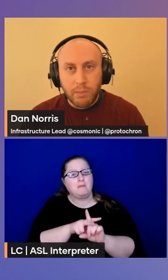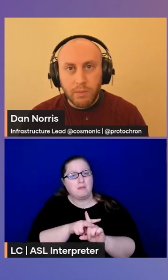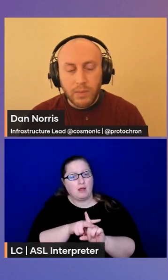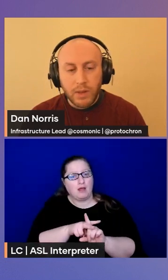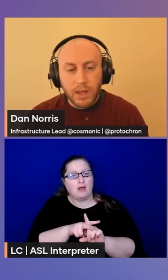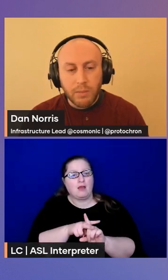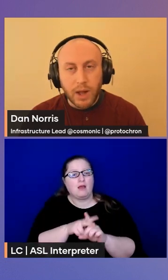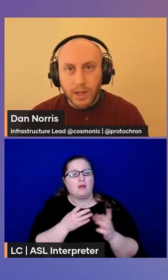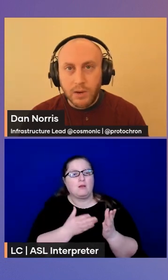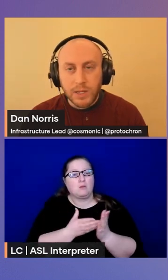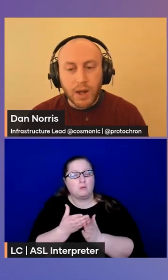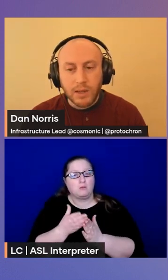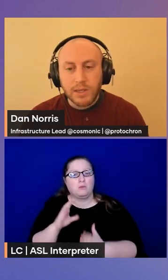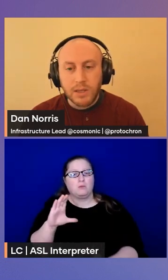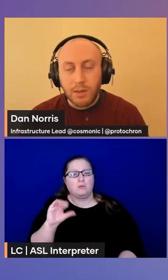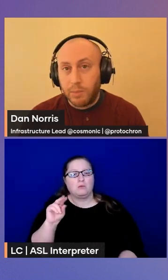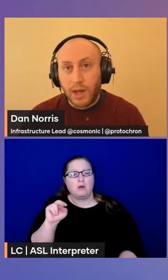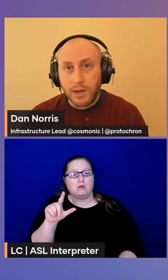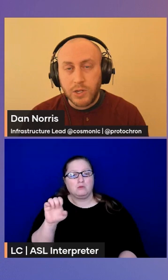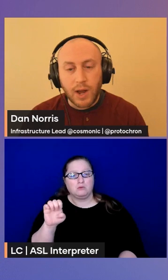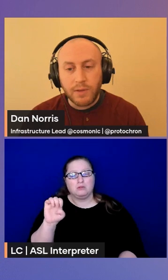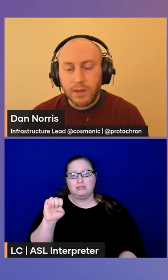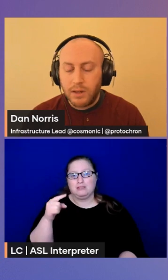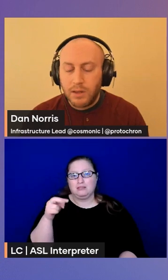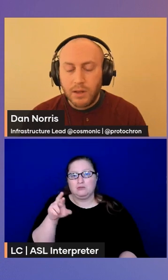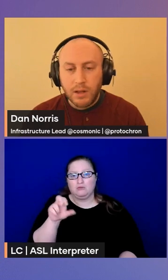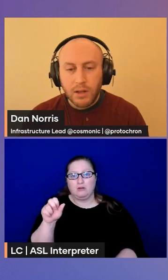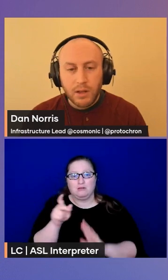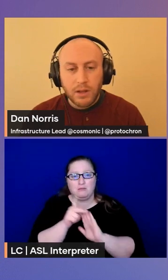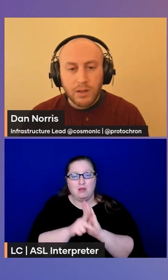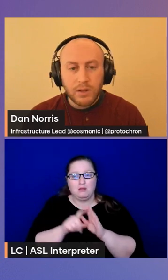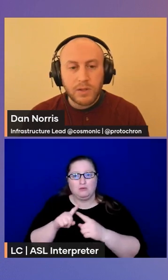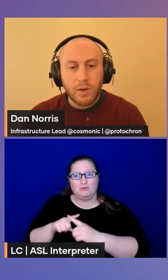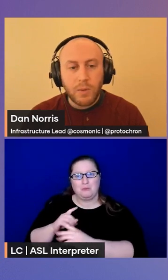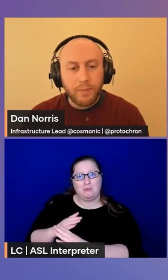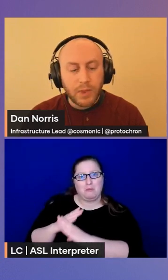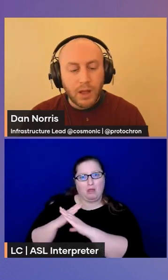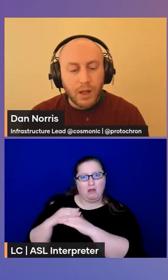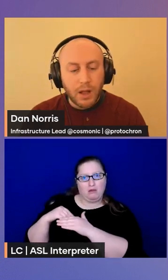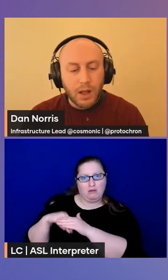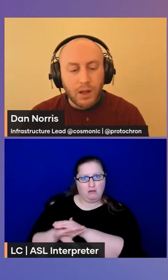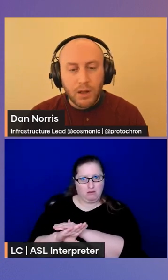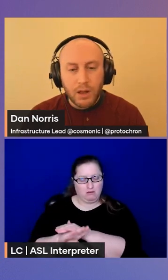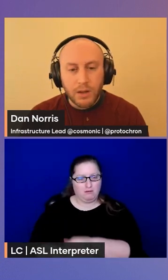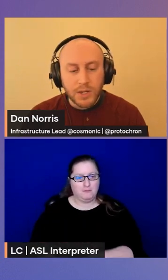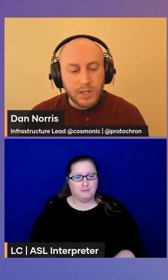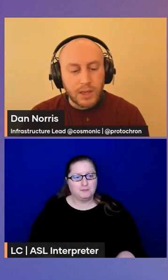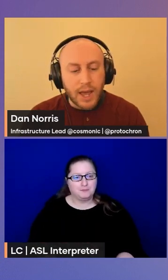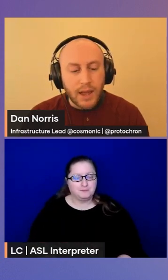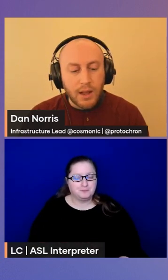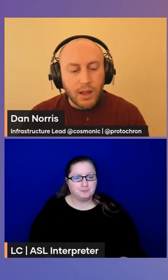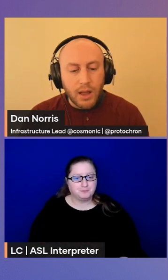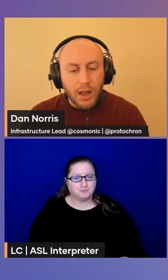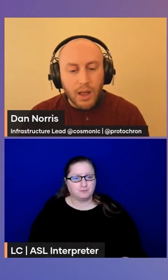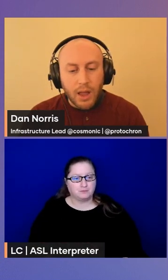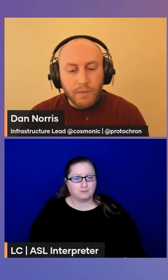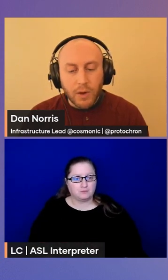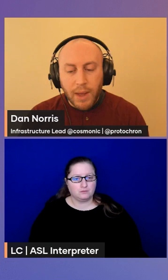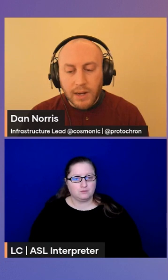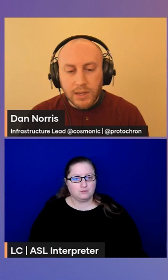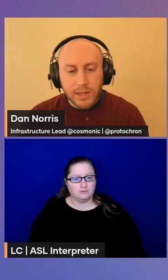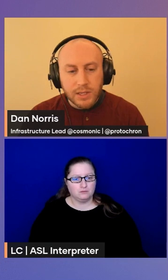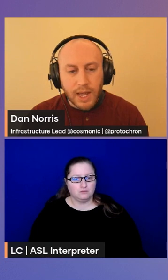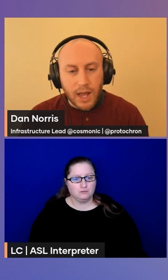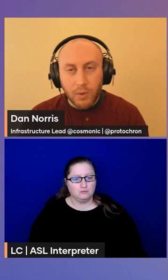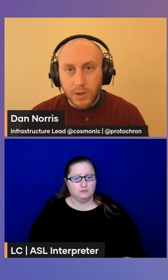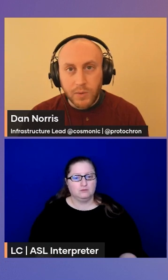the egress policy that blocks traffic. So just did that. If I go back